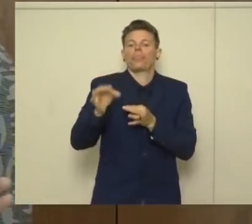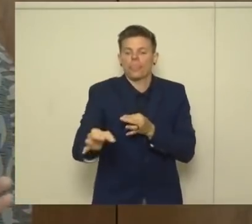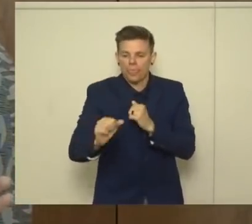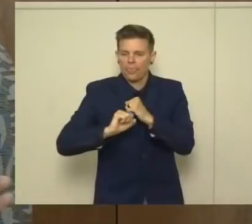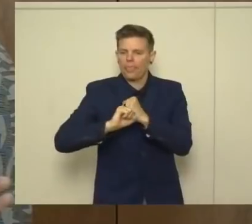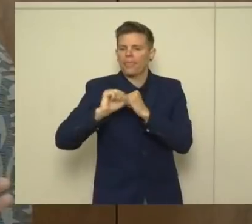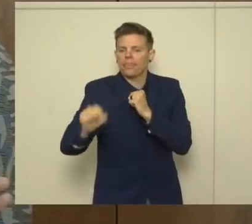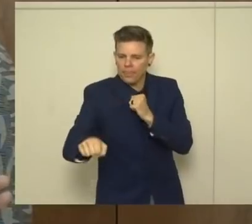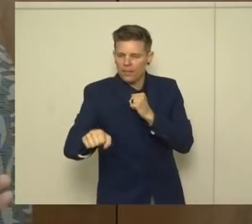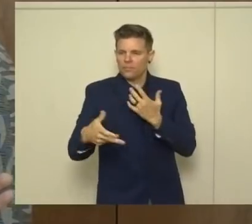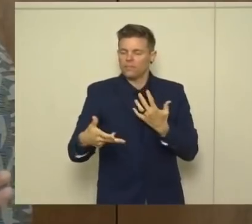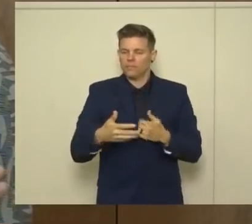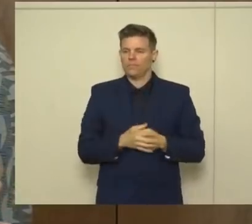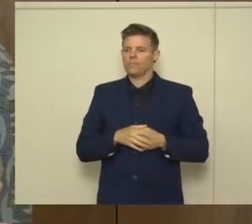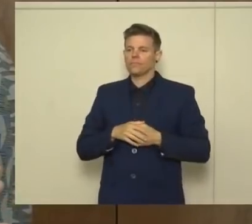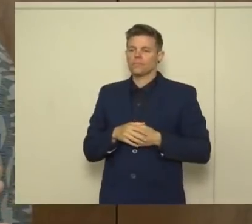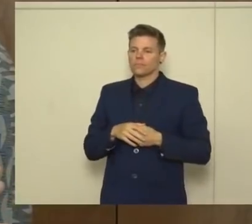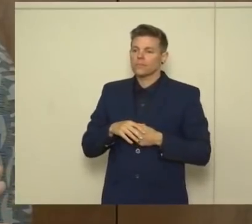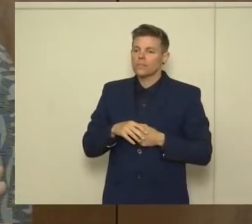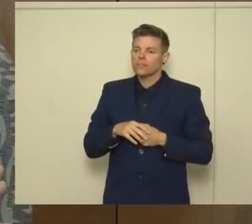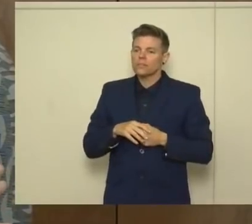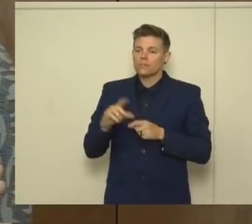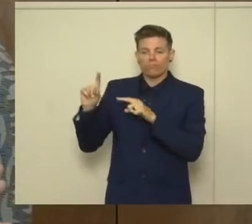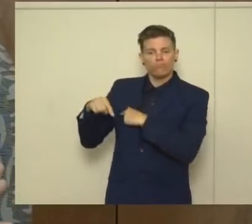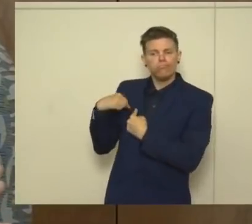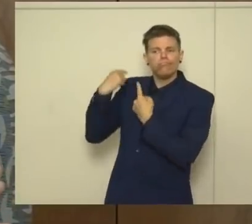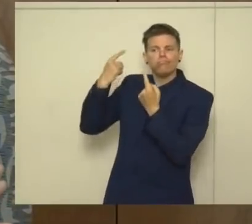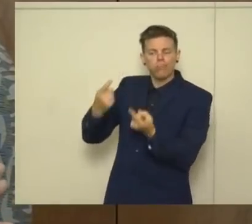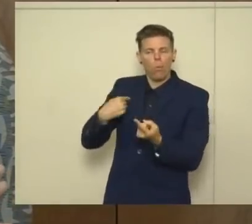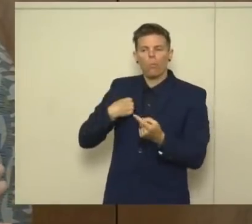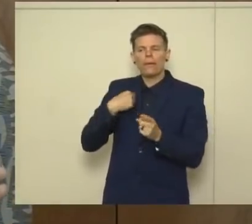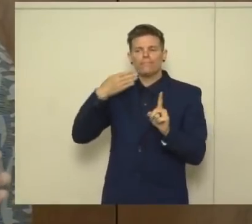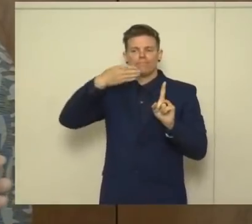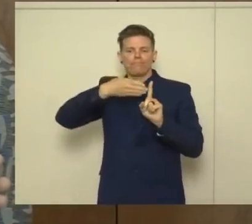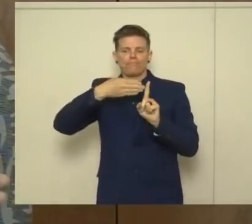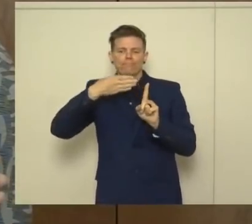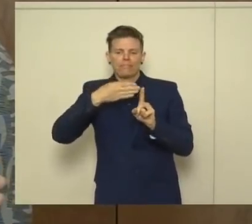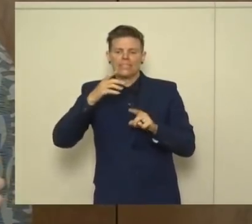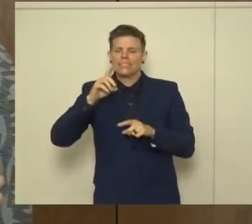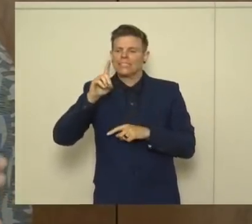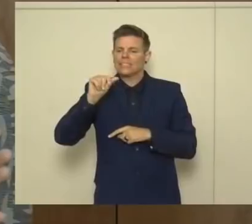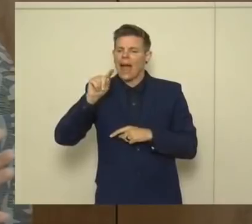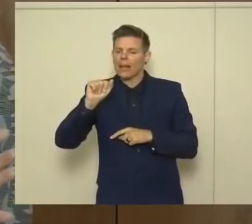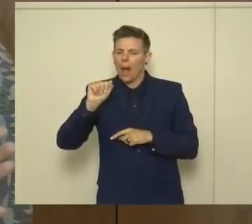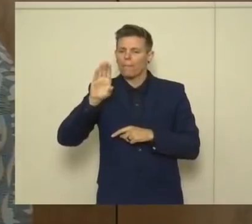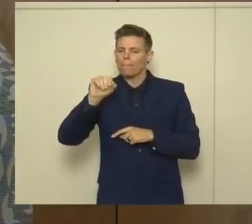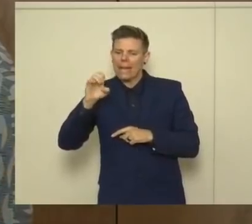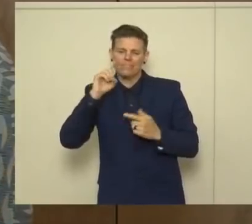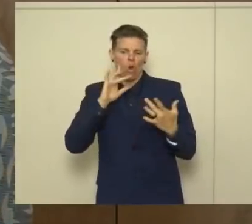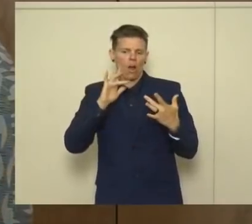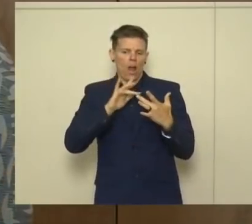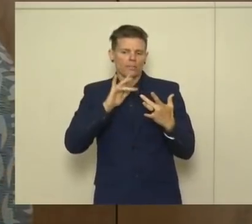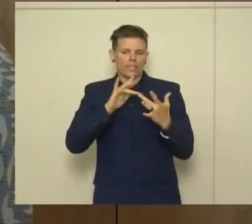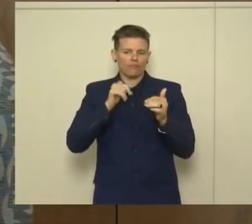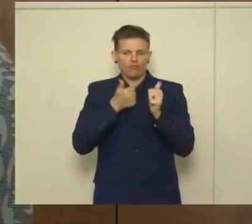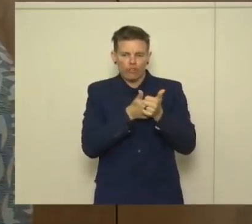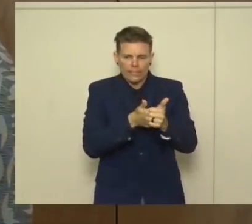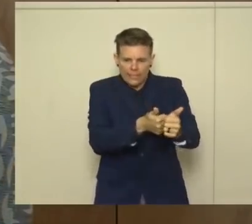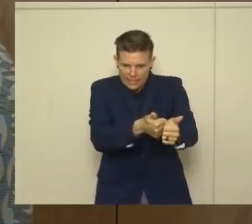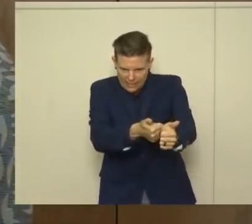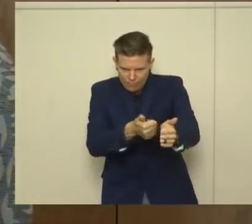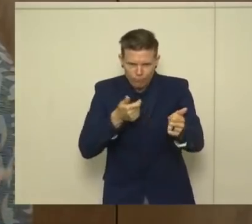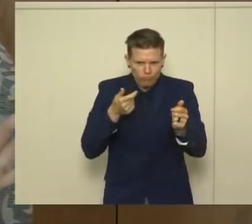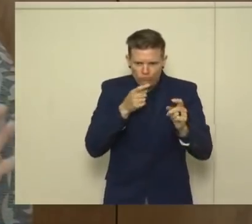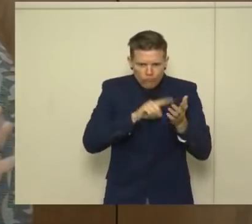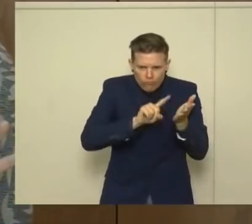contact tracing so that you get a positive case. We do the initial interview, or we call an investigation, gets transferred over,